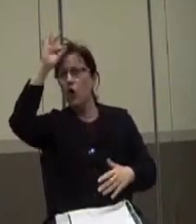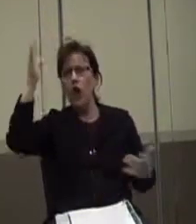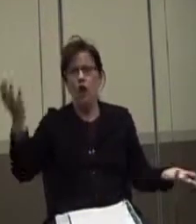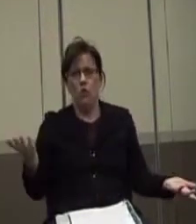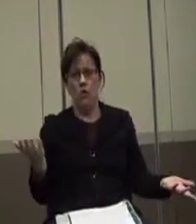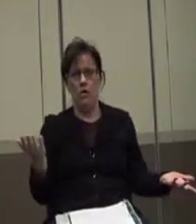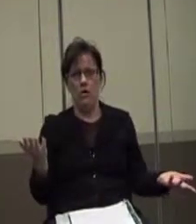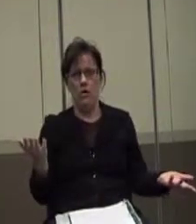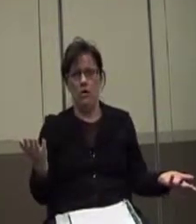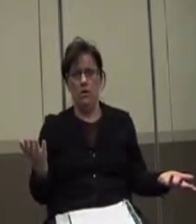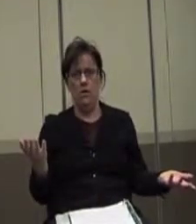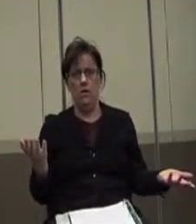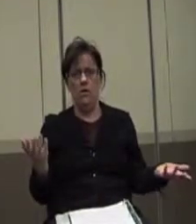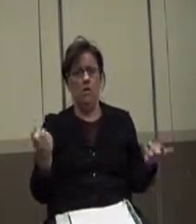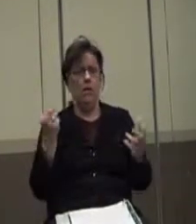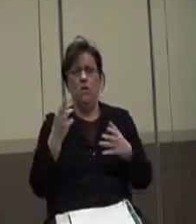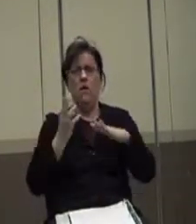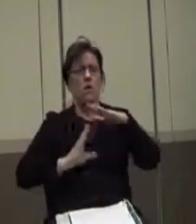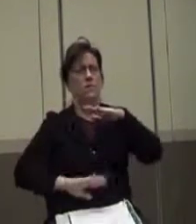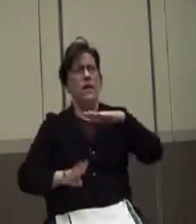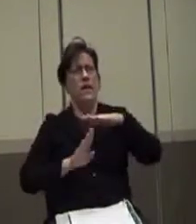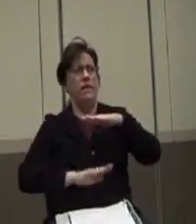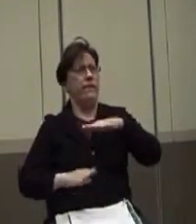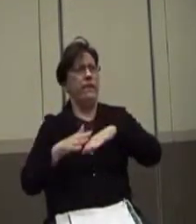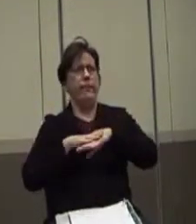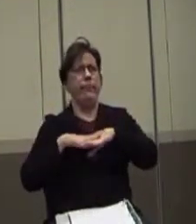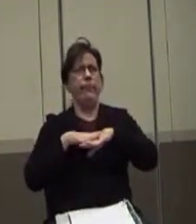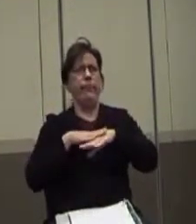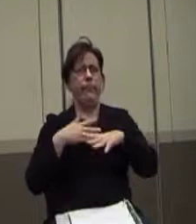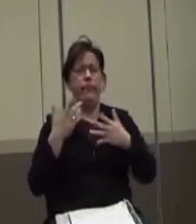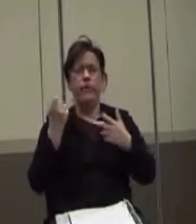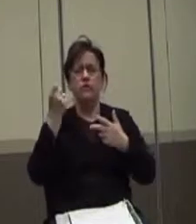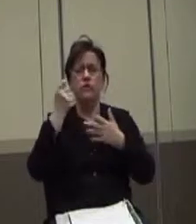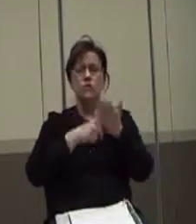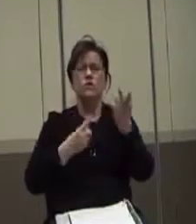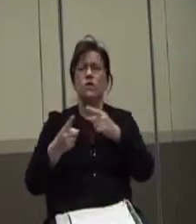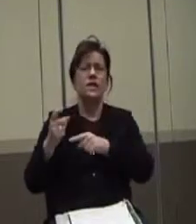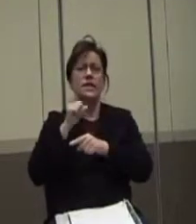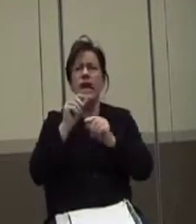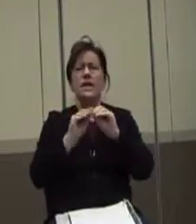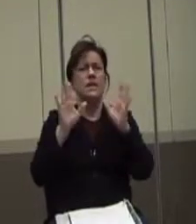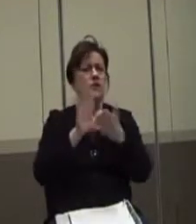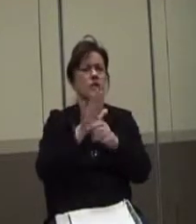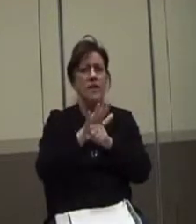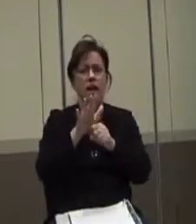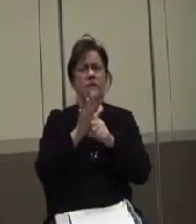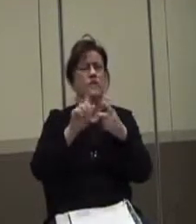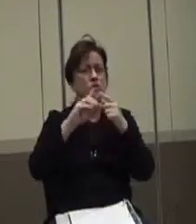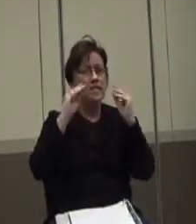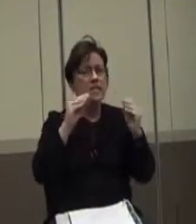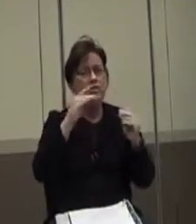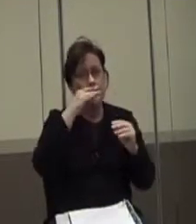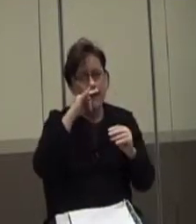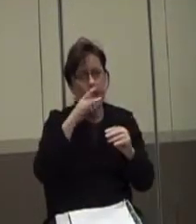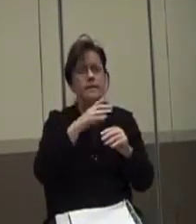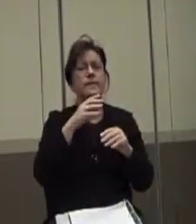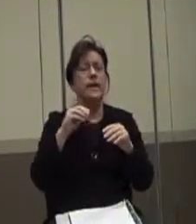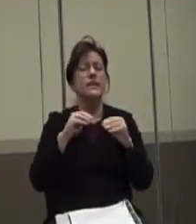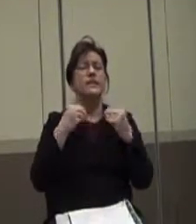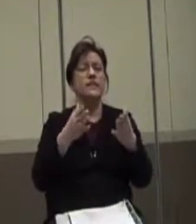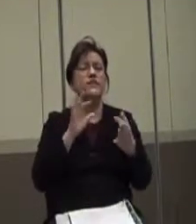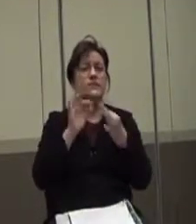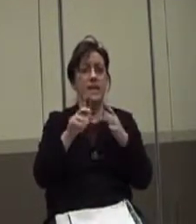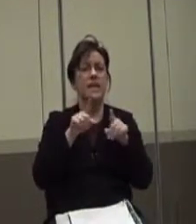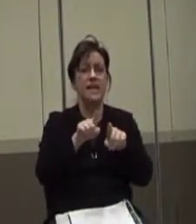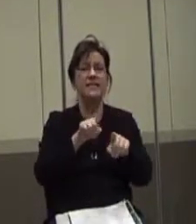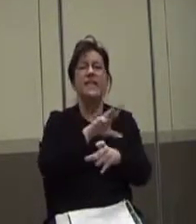right? Or very rudimentary understanding in terms of what's going on. So certainly not clear enough to maybe teach kids and to actively give feedback as they engage